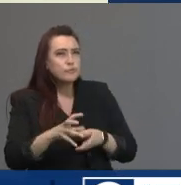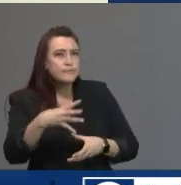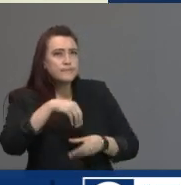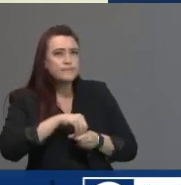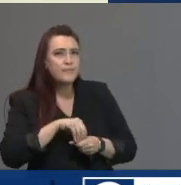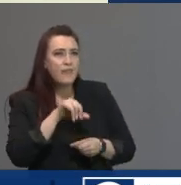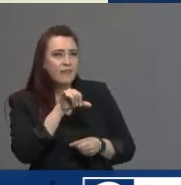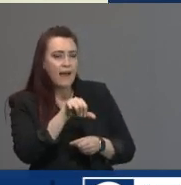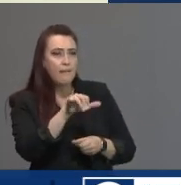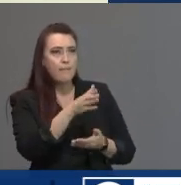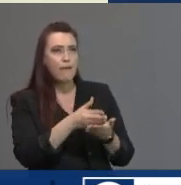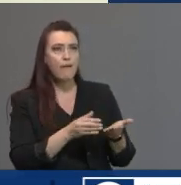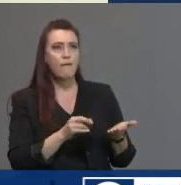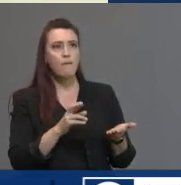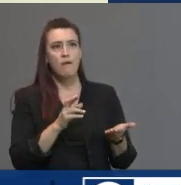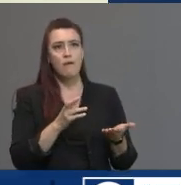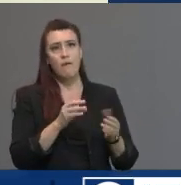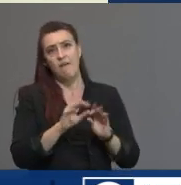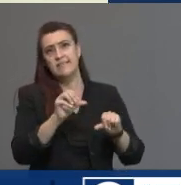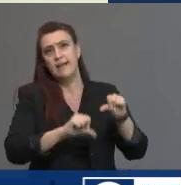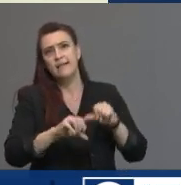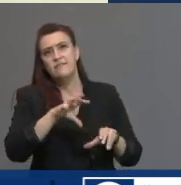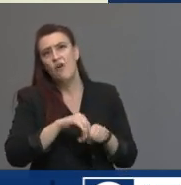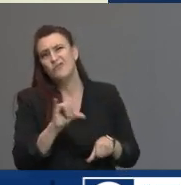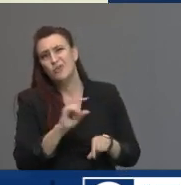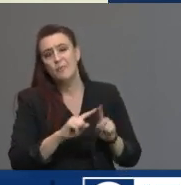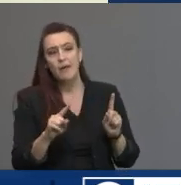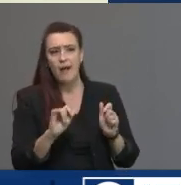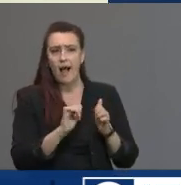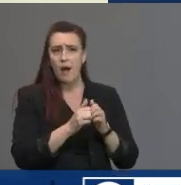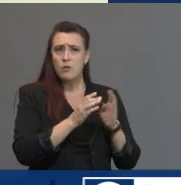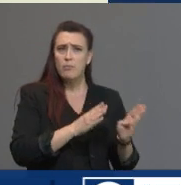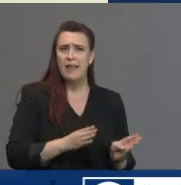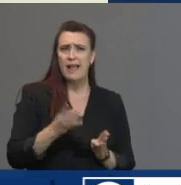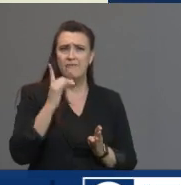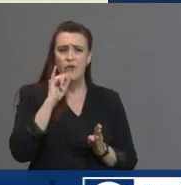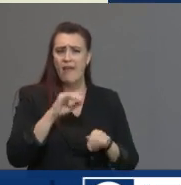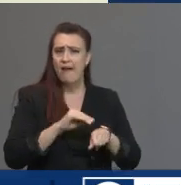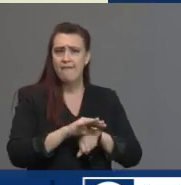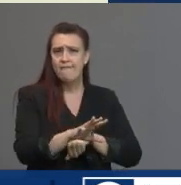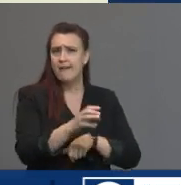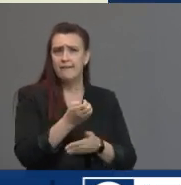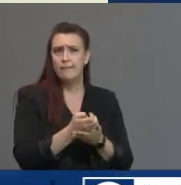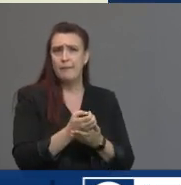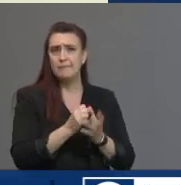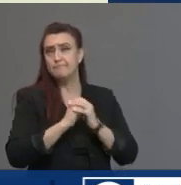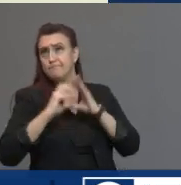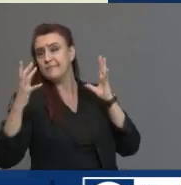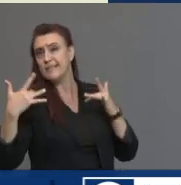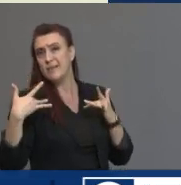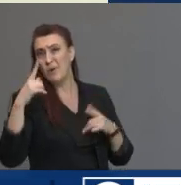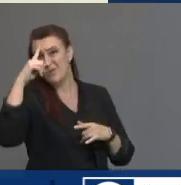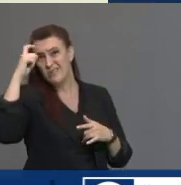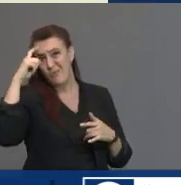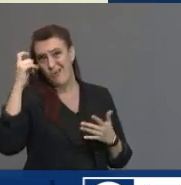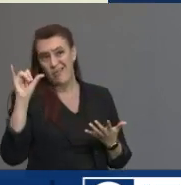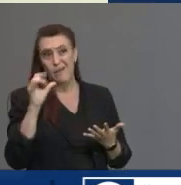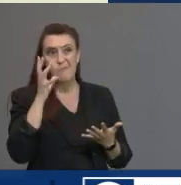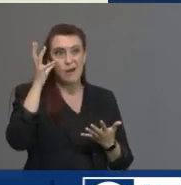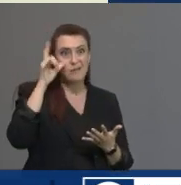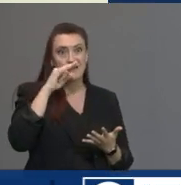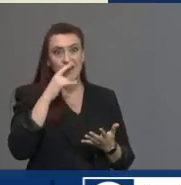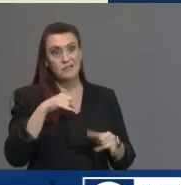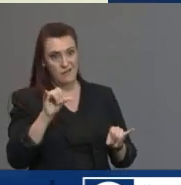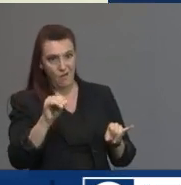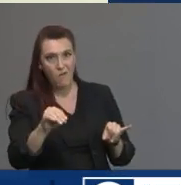science is going to determine that, but what kind of plans are you preparing for as you anticipate that as we go through a typical summer in some sense with parents and